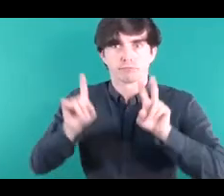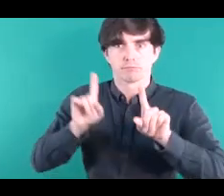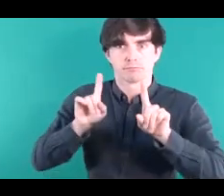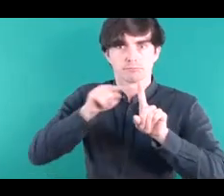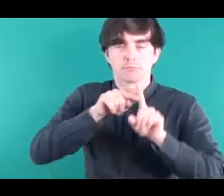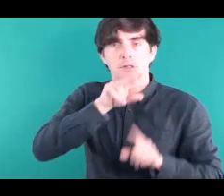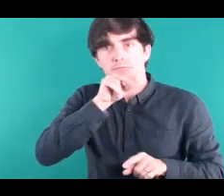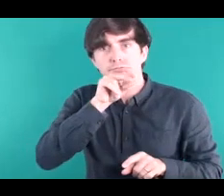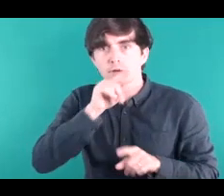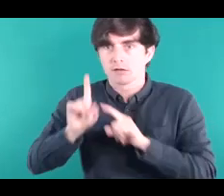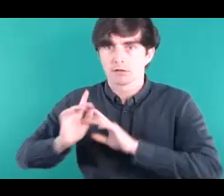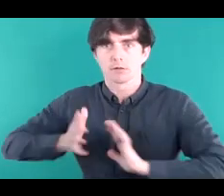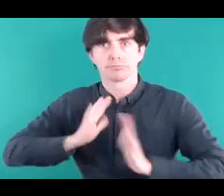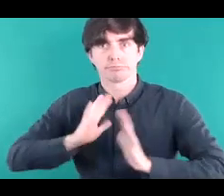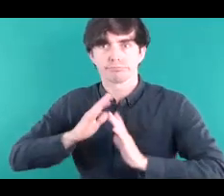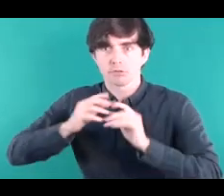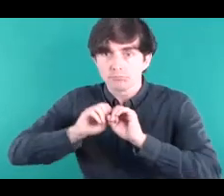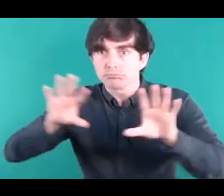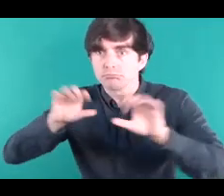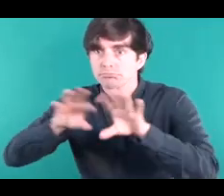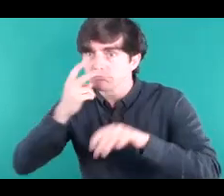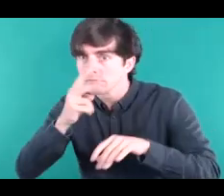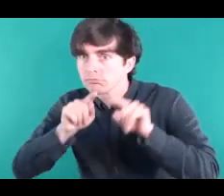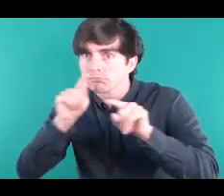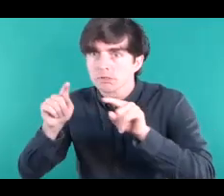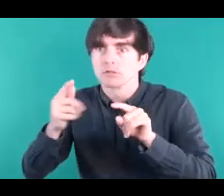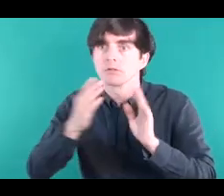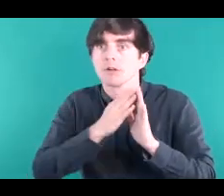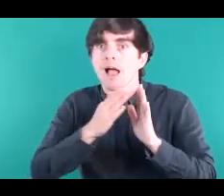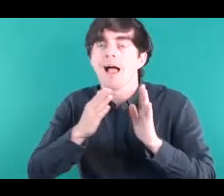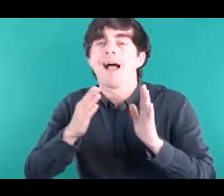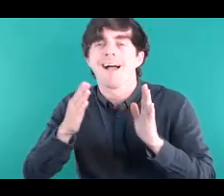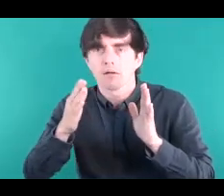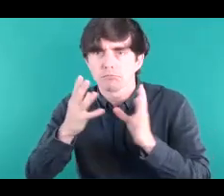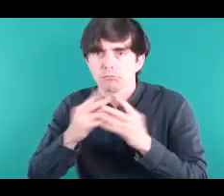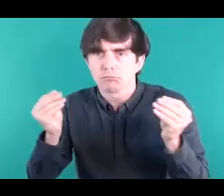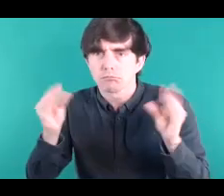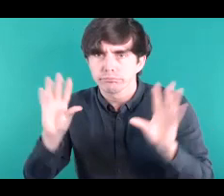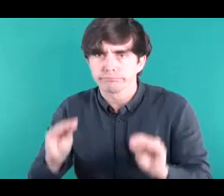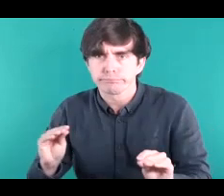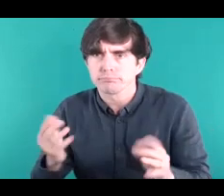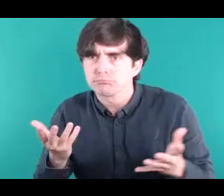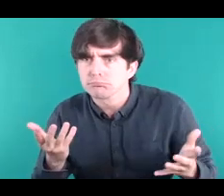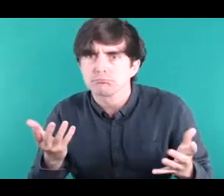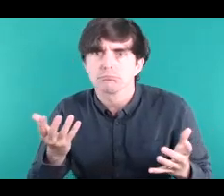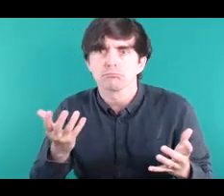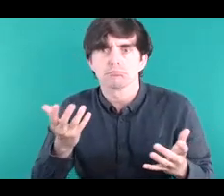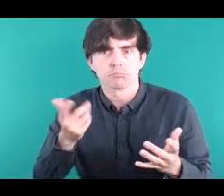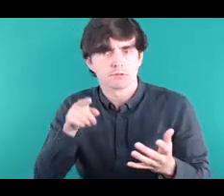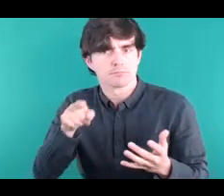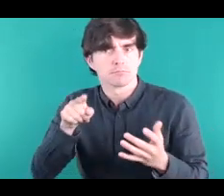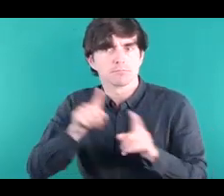When measures have been taken, for instance, to distribute food to the general population or to vulnerable